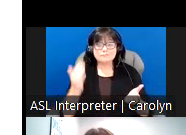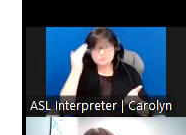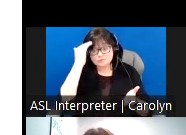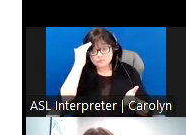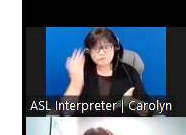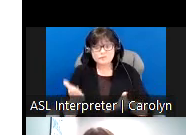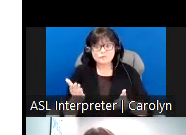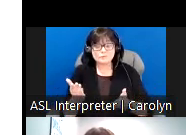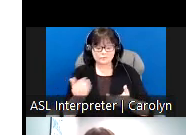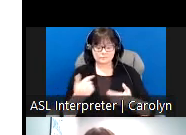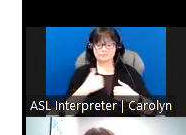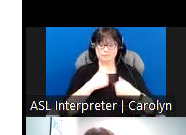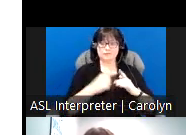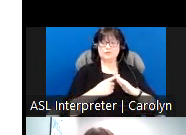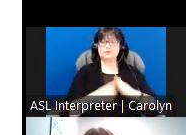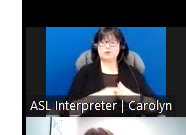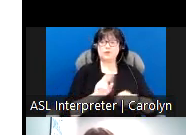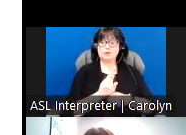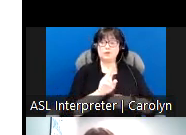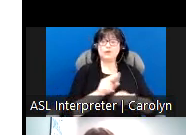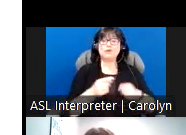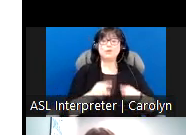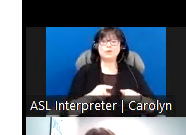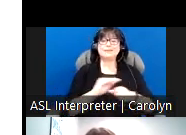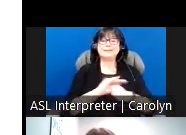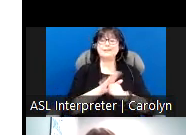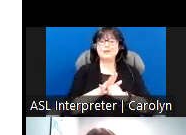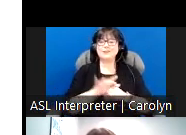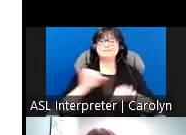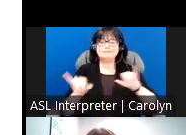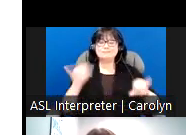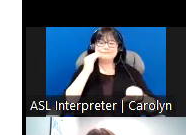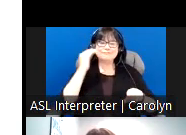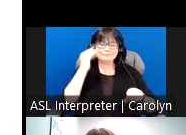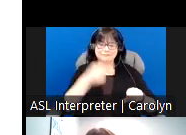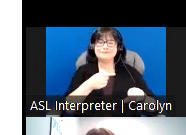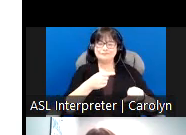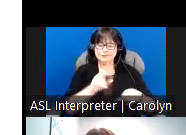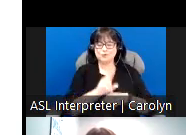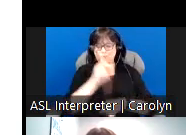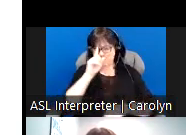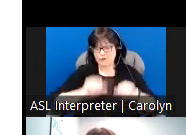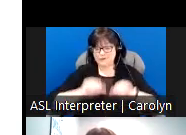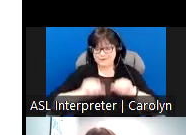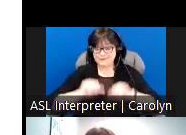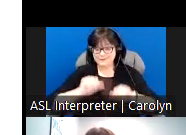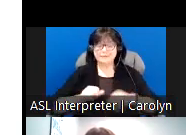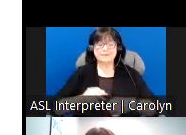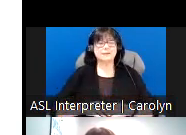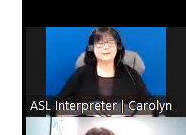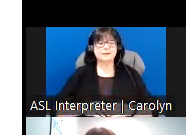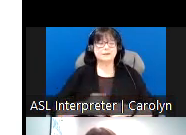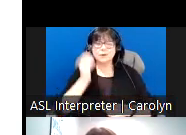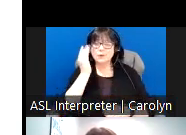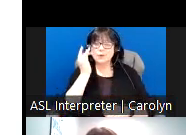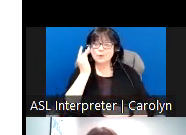started to use this tool when we moved to remote delivery during the pandemic. And it was a way to address the inability to do a